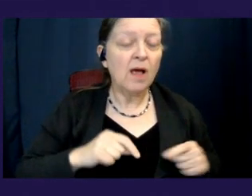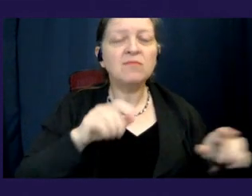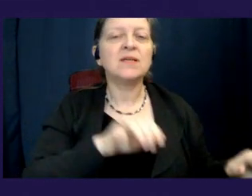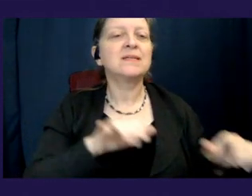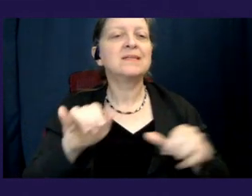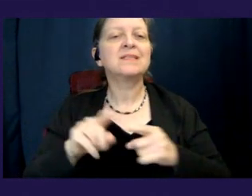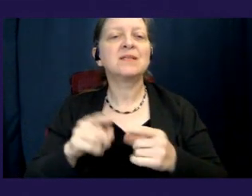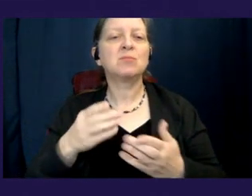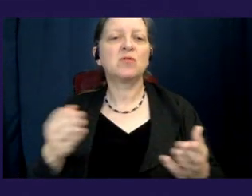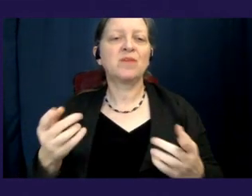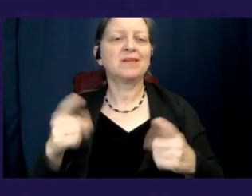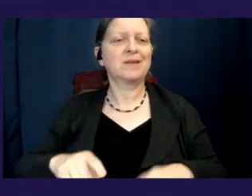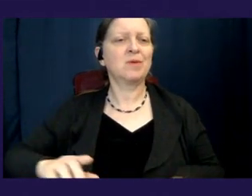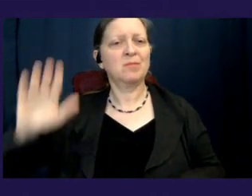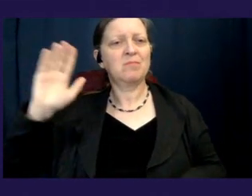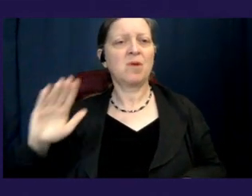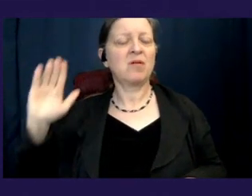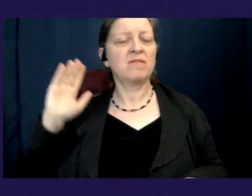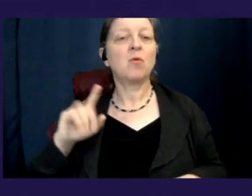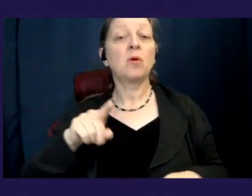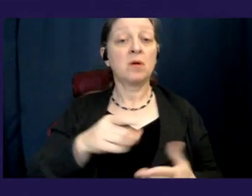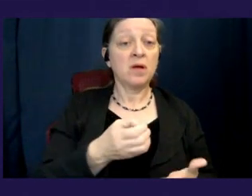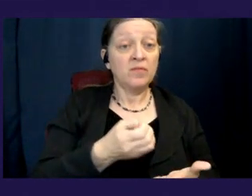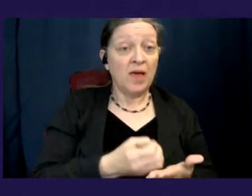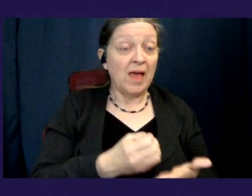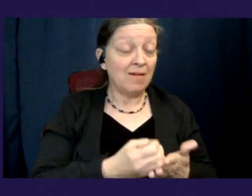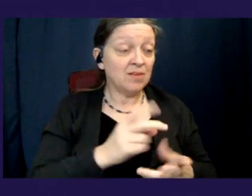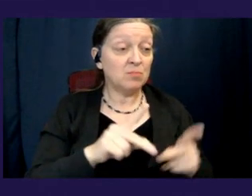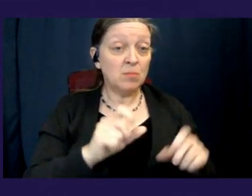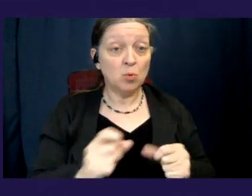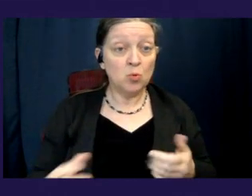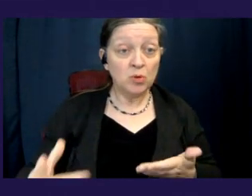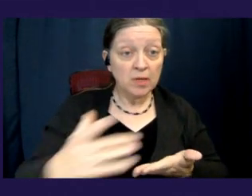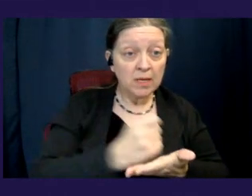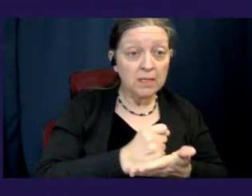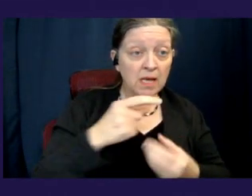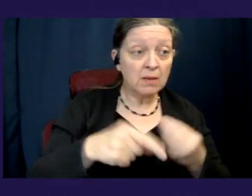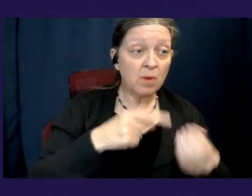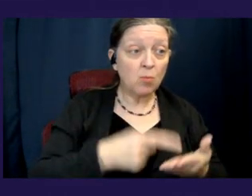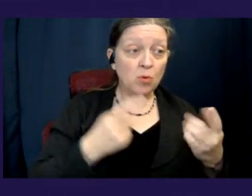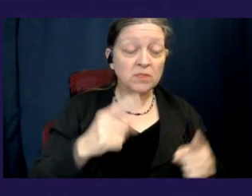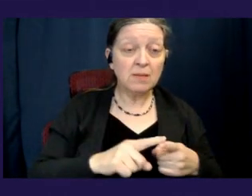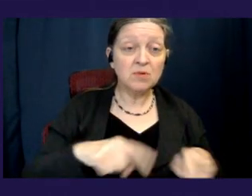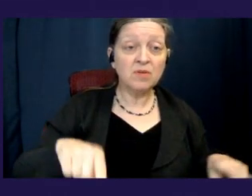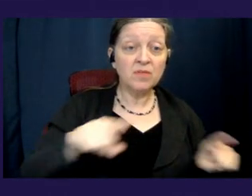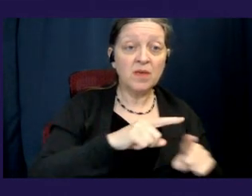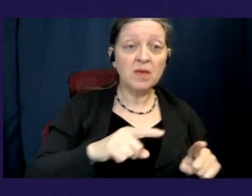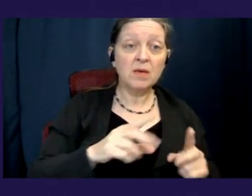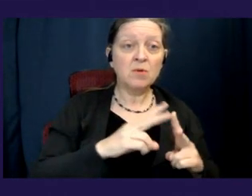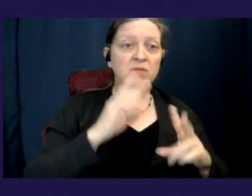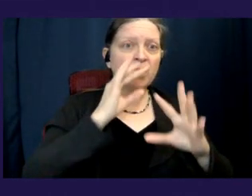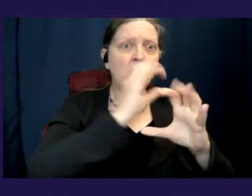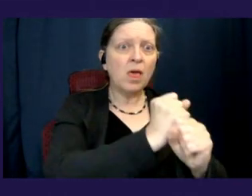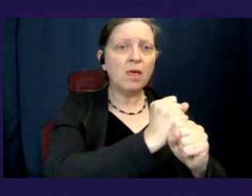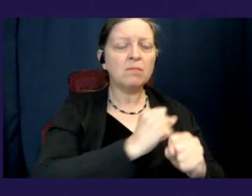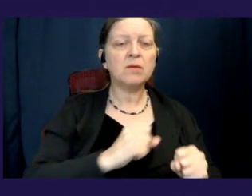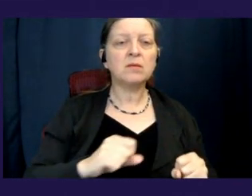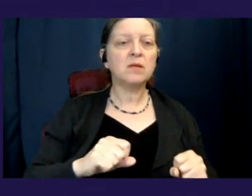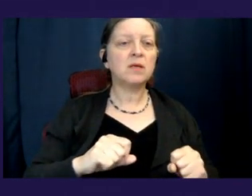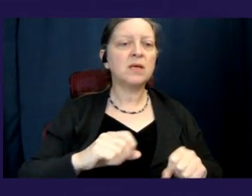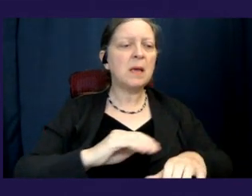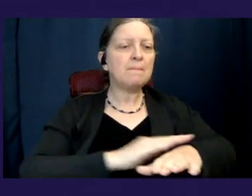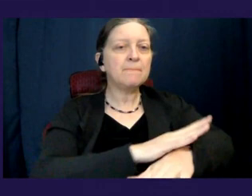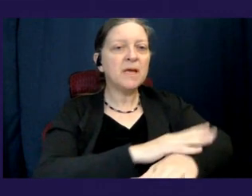happened in the past, the evidence that people could collect about what was happening to them was very compelling. Pictures of oil-covered beaches, oil-covered